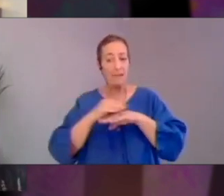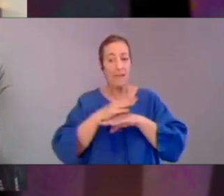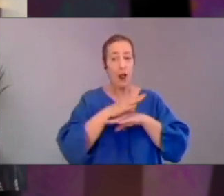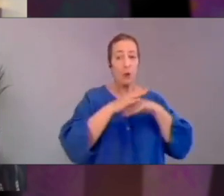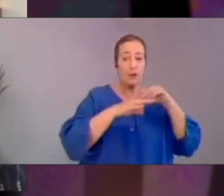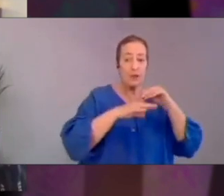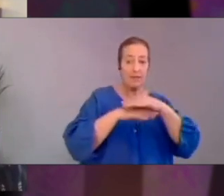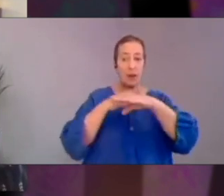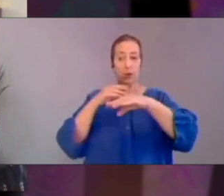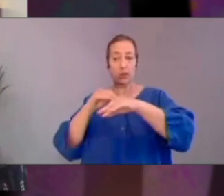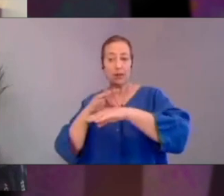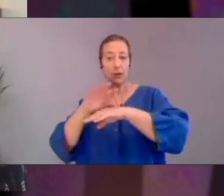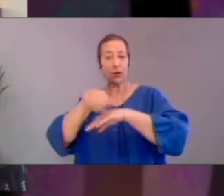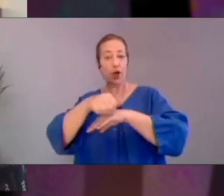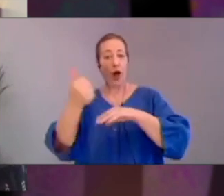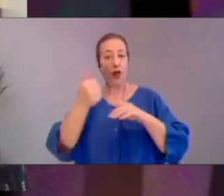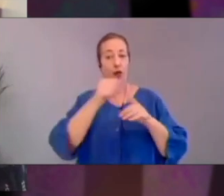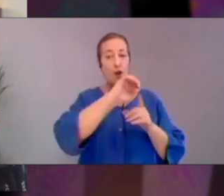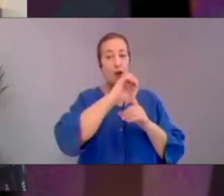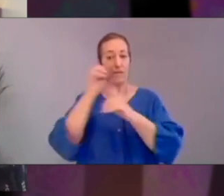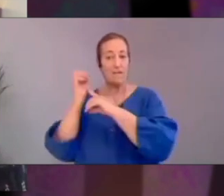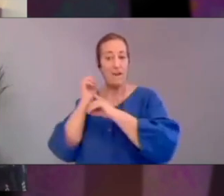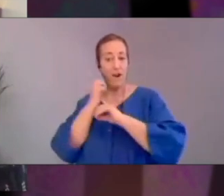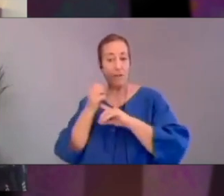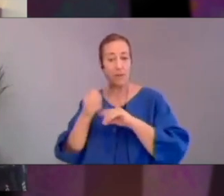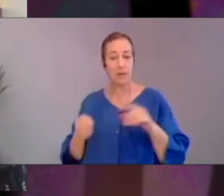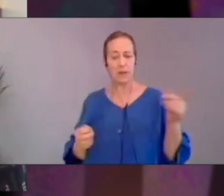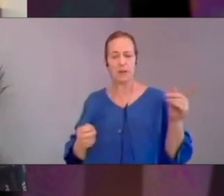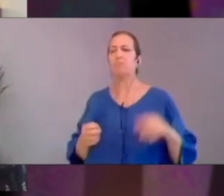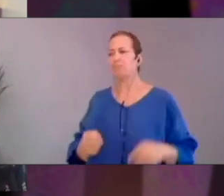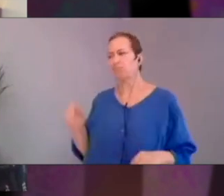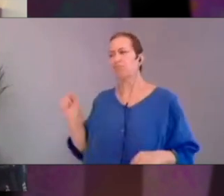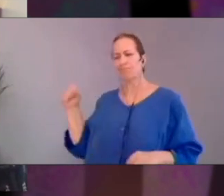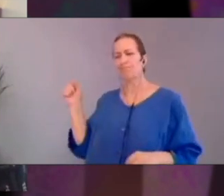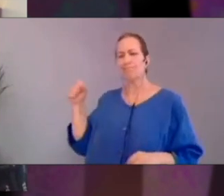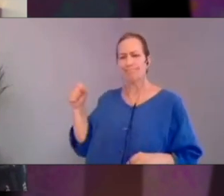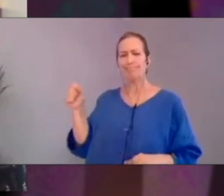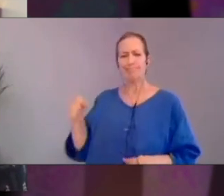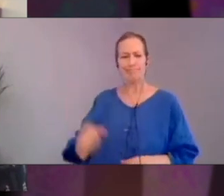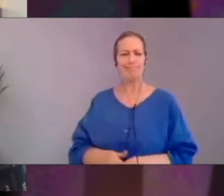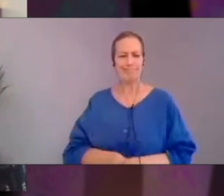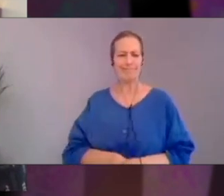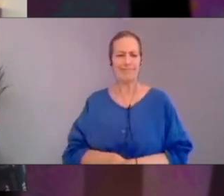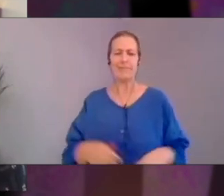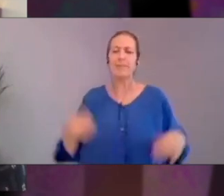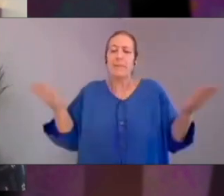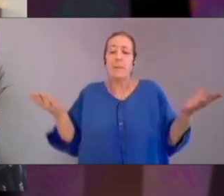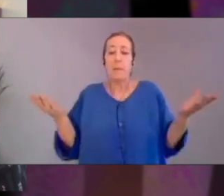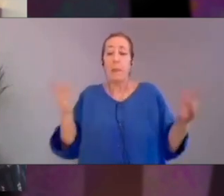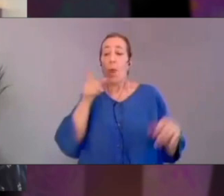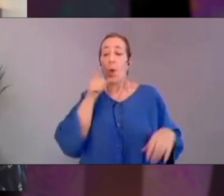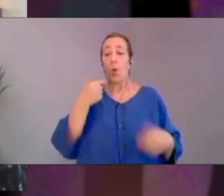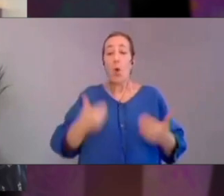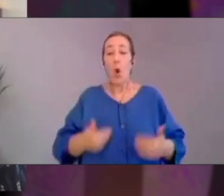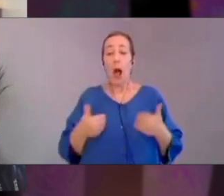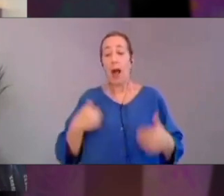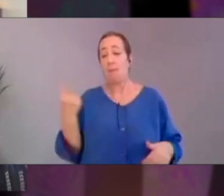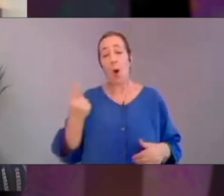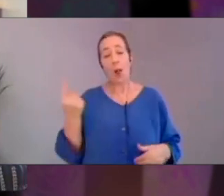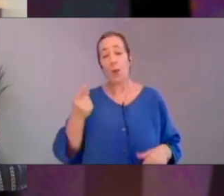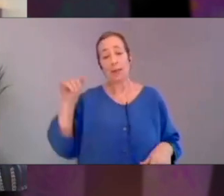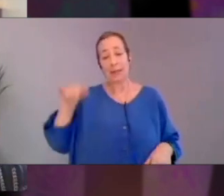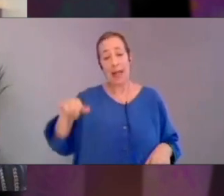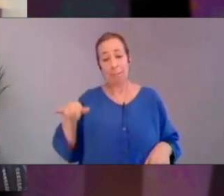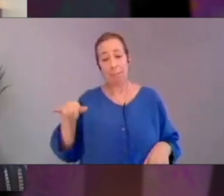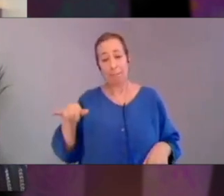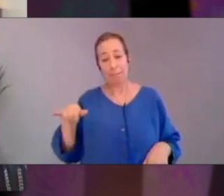which you work? I do. I'm never not who I am, right? Like, and the older I get, I